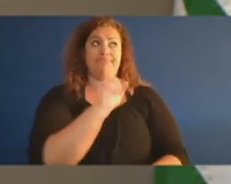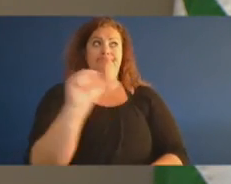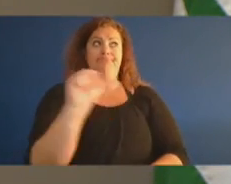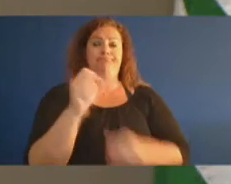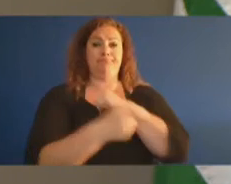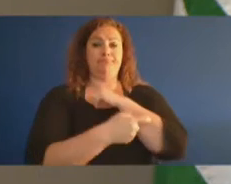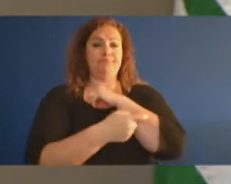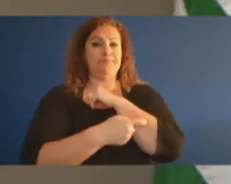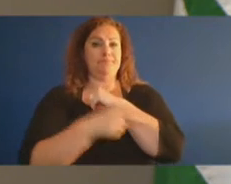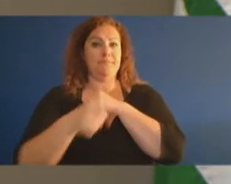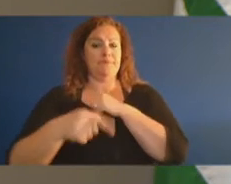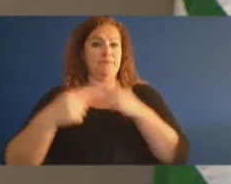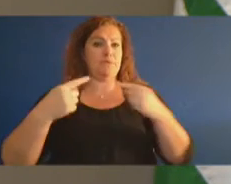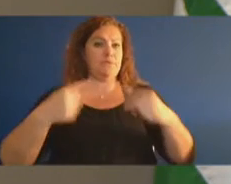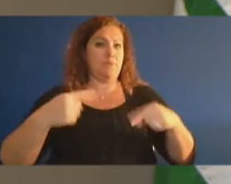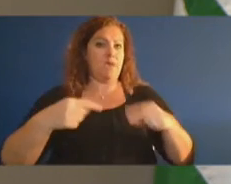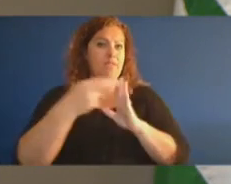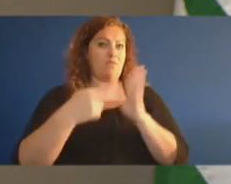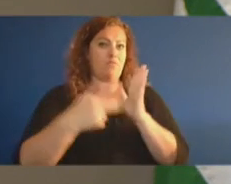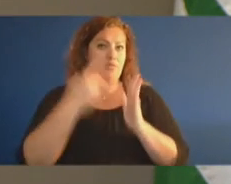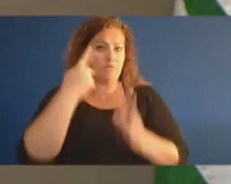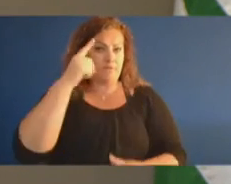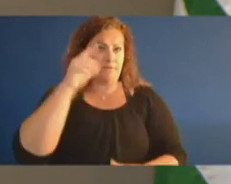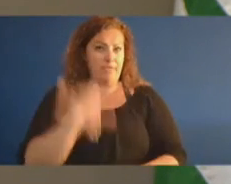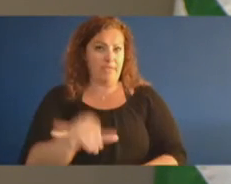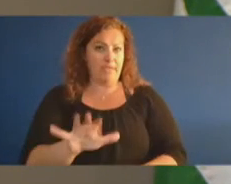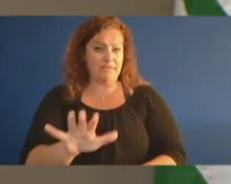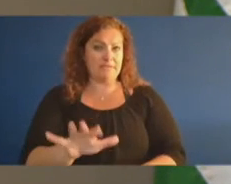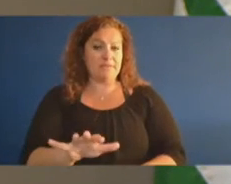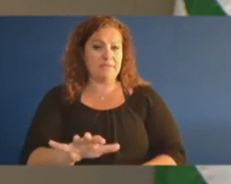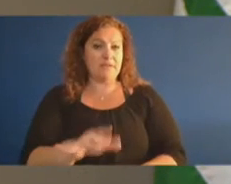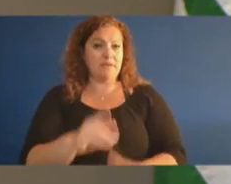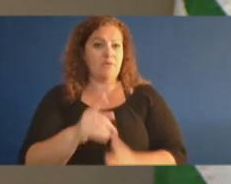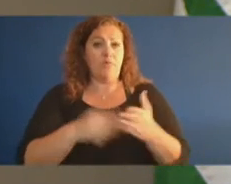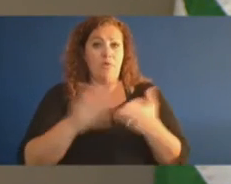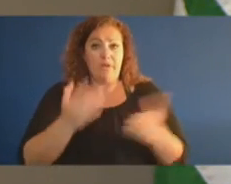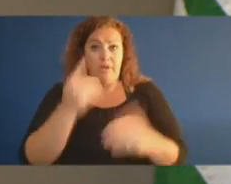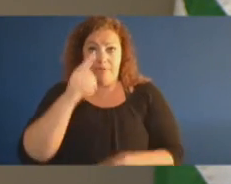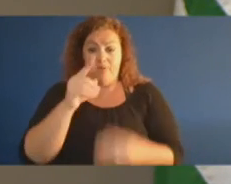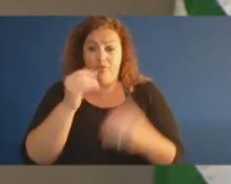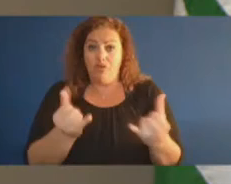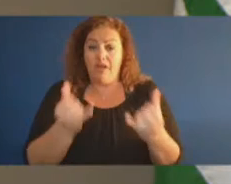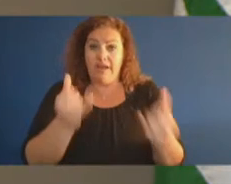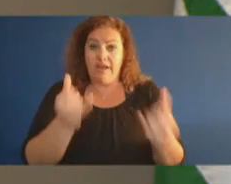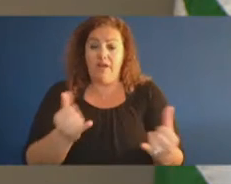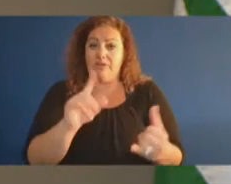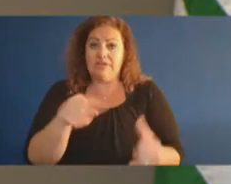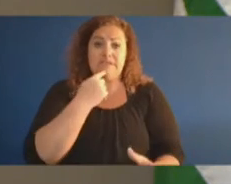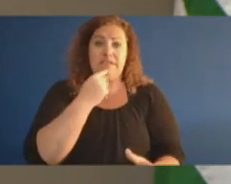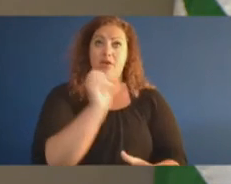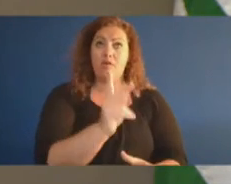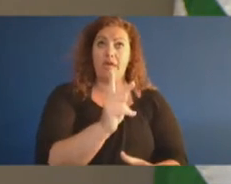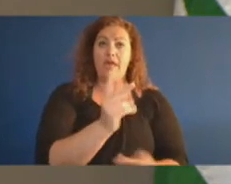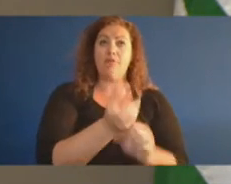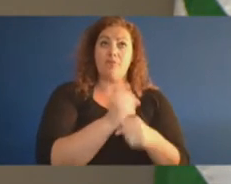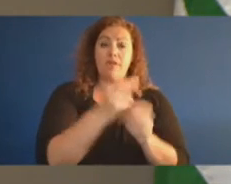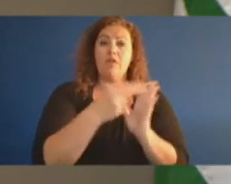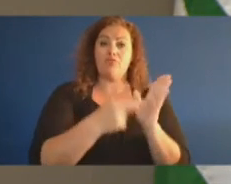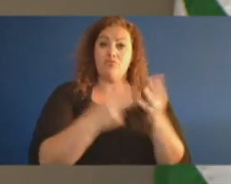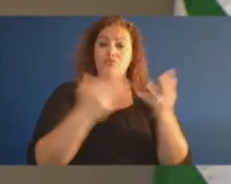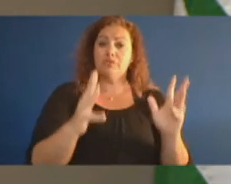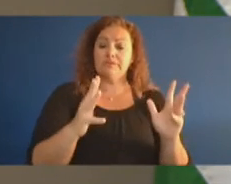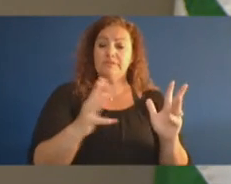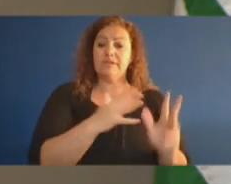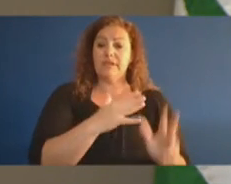debate the rules on this occasion uh what we're here for right now is just to say okay we made these rules and